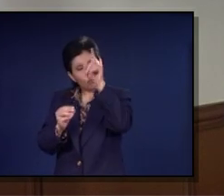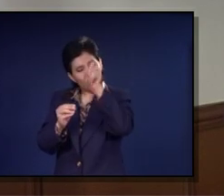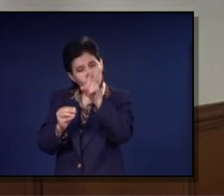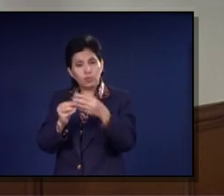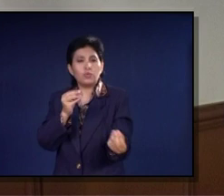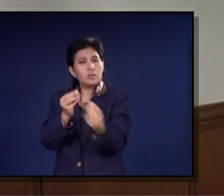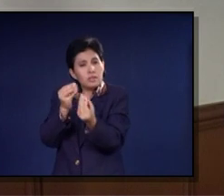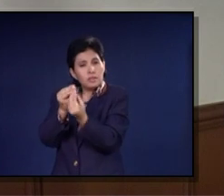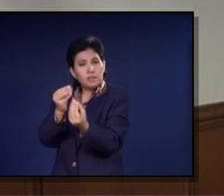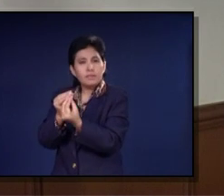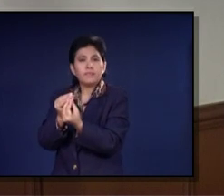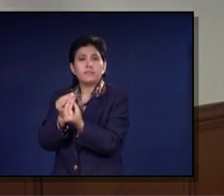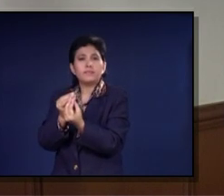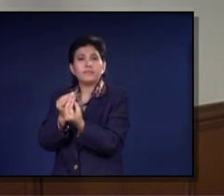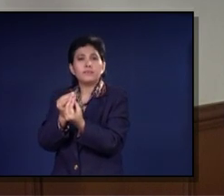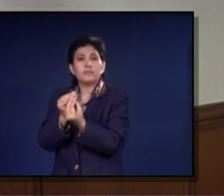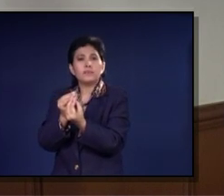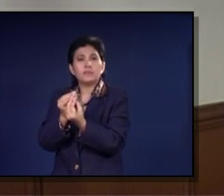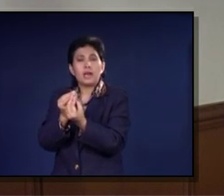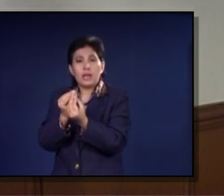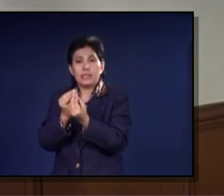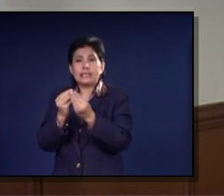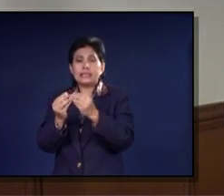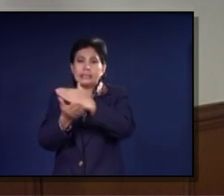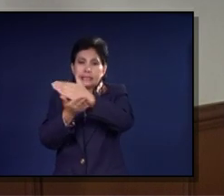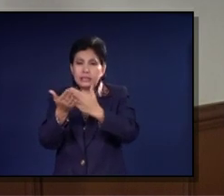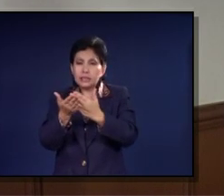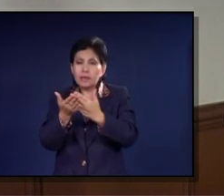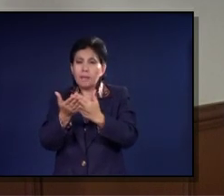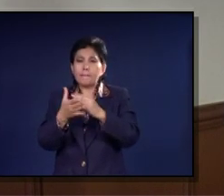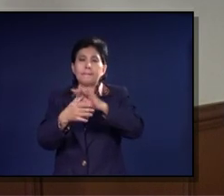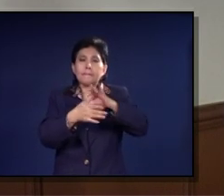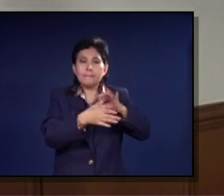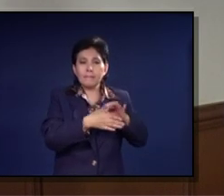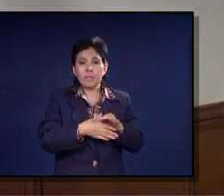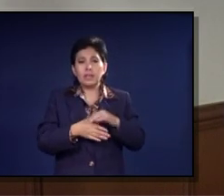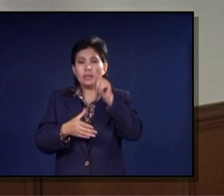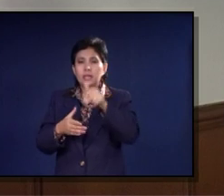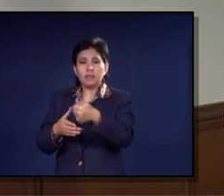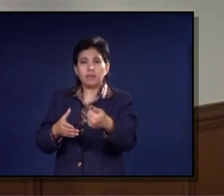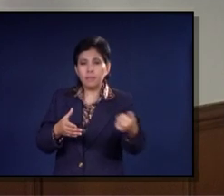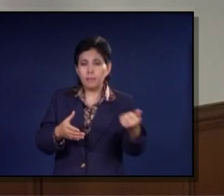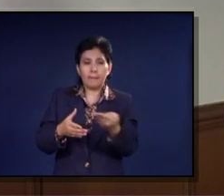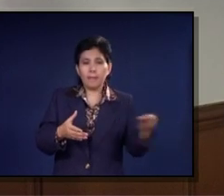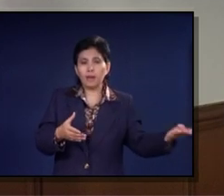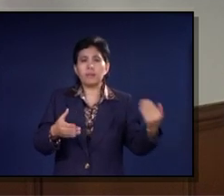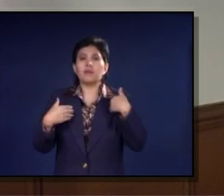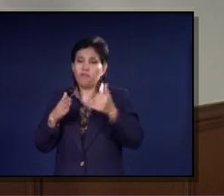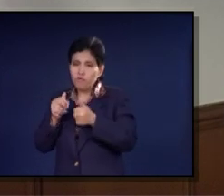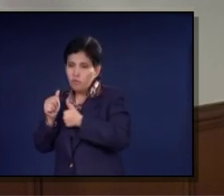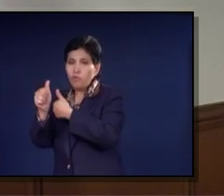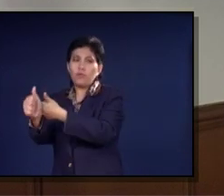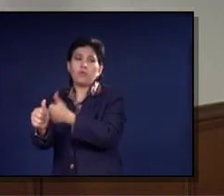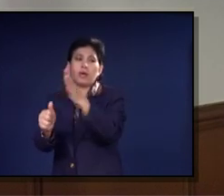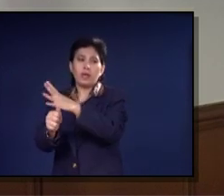being professional, okay? There are some ethical issues that we need to follow, and there are some that